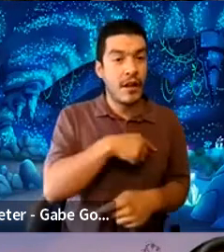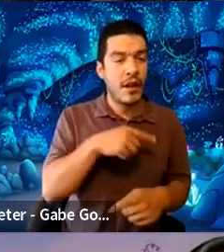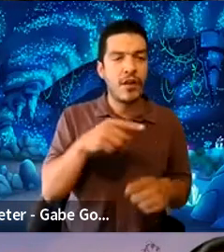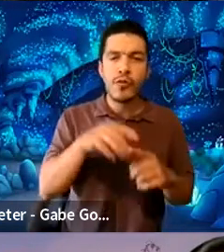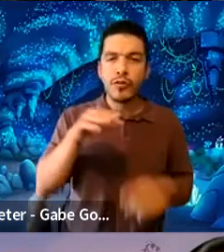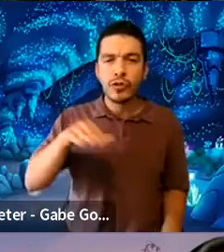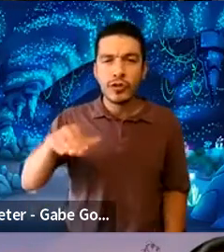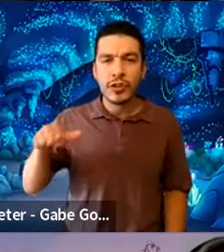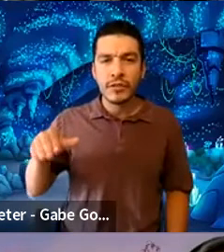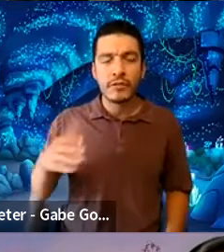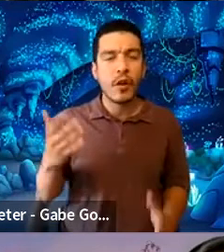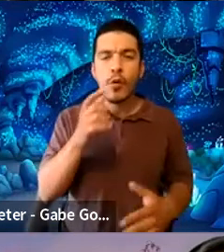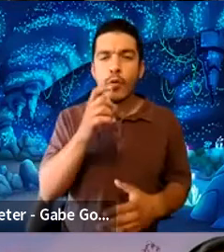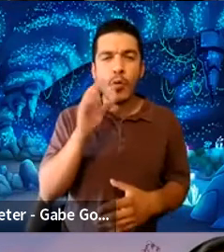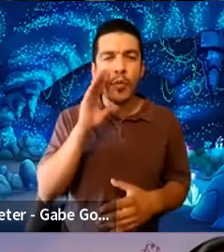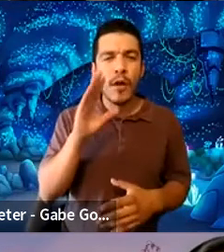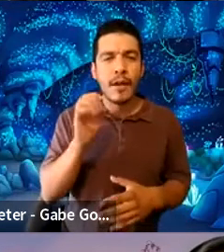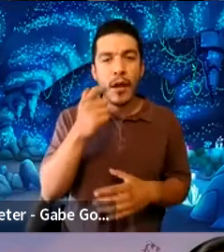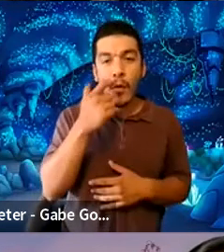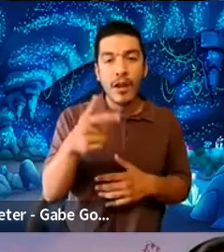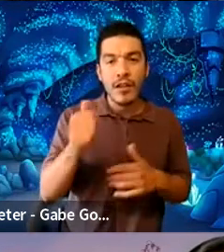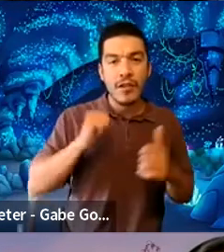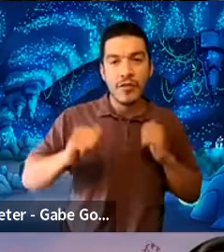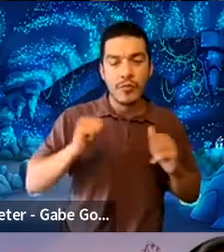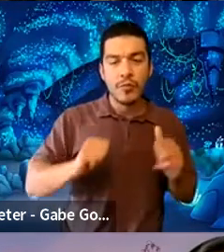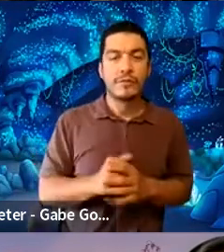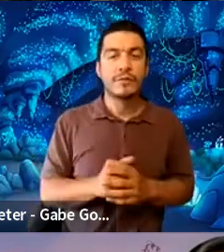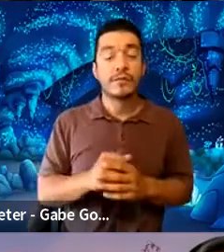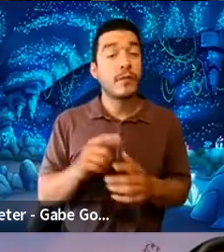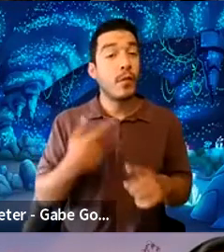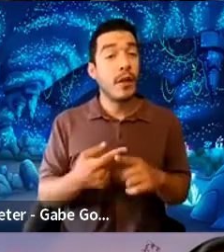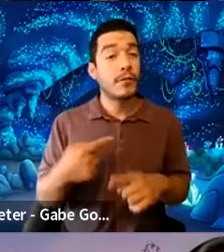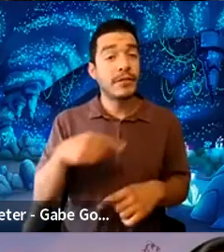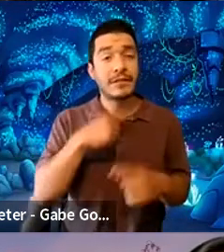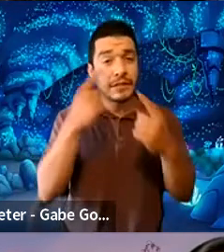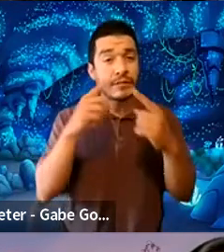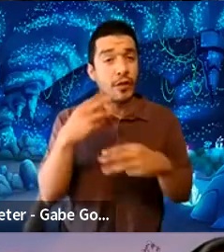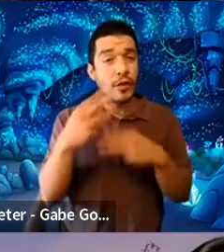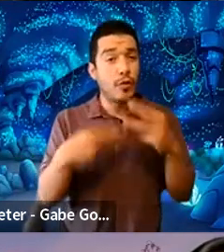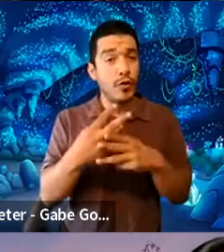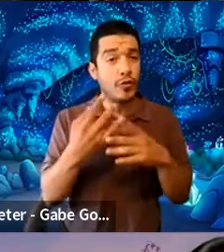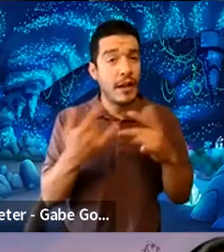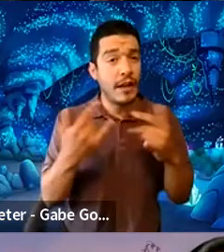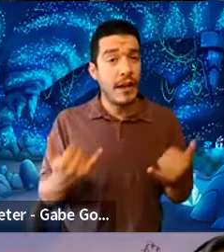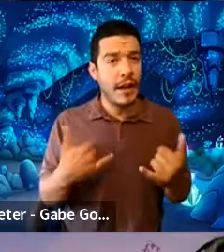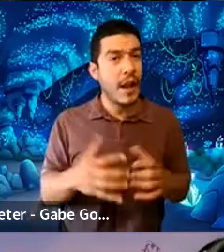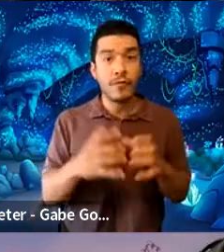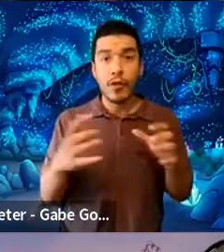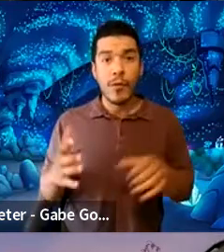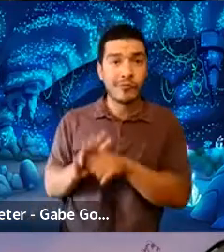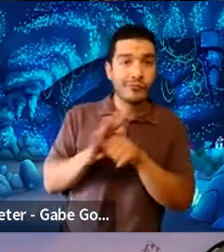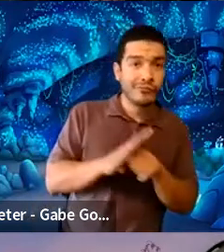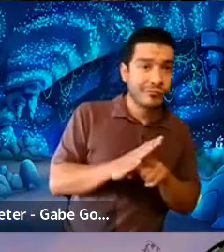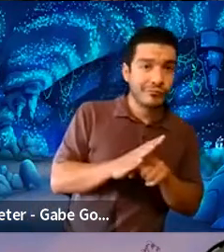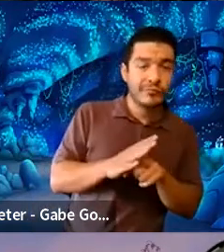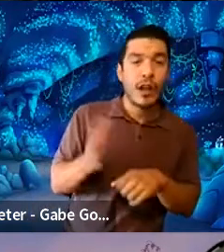children, who would be watching the show? And when we think about our world right now, there's so much pressure. Our children are